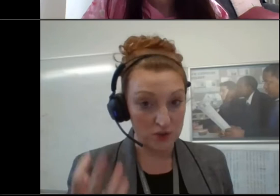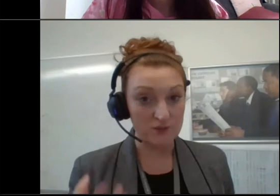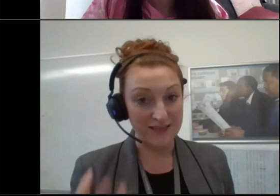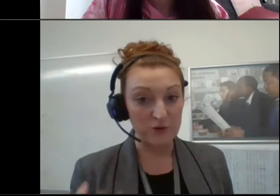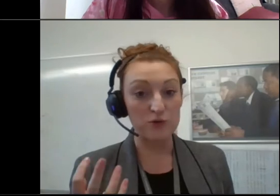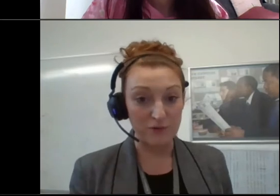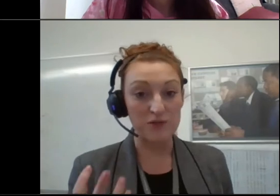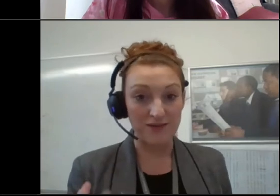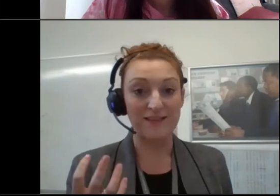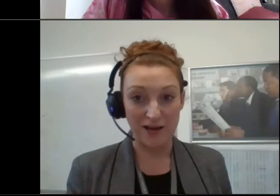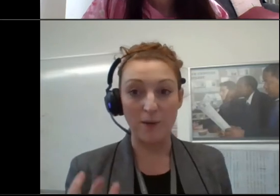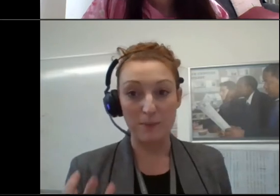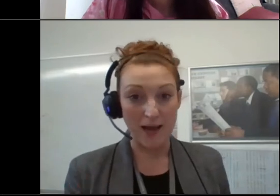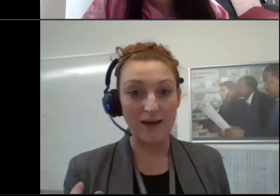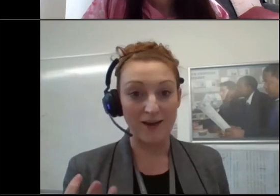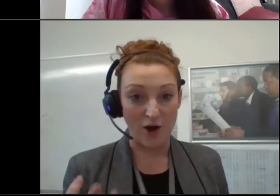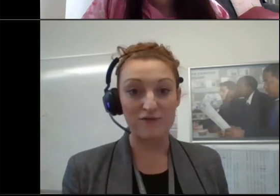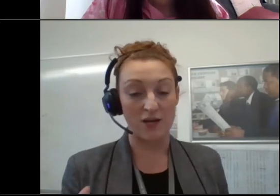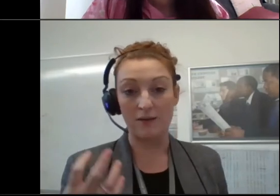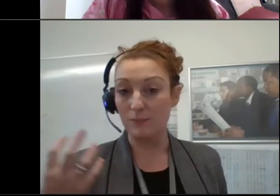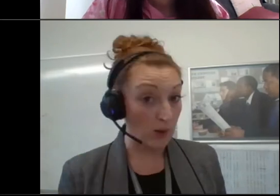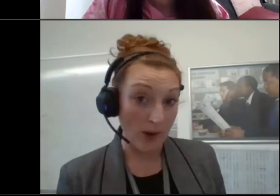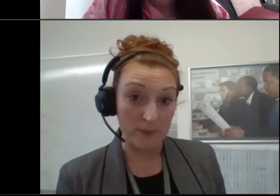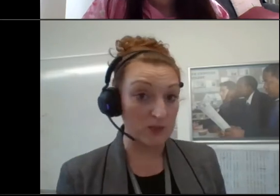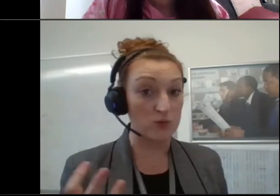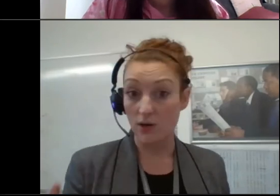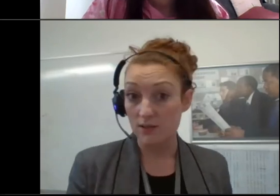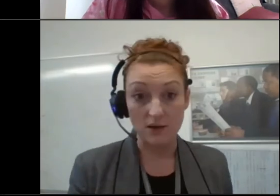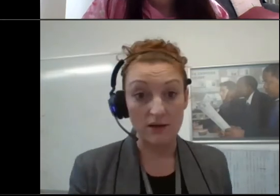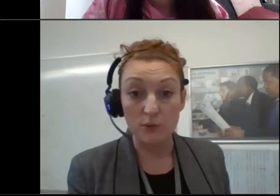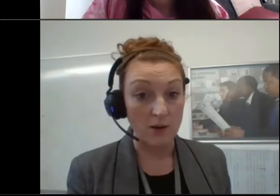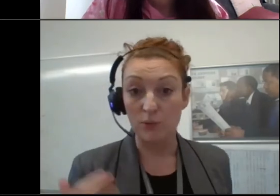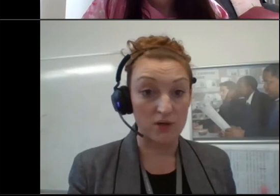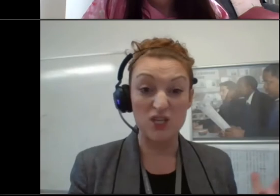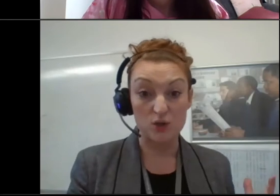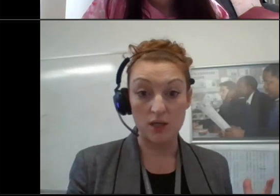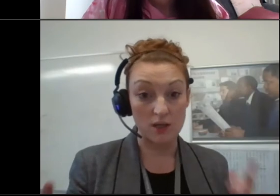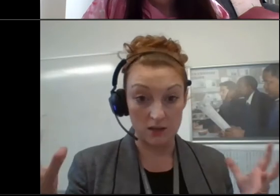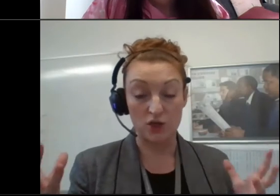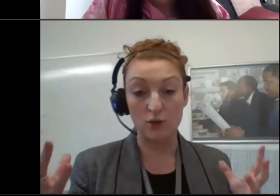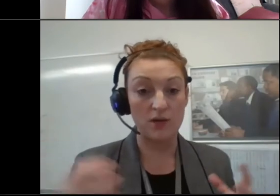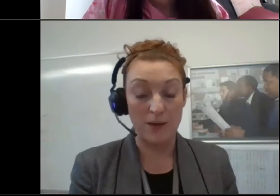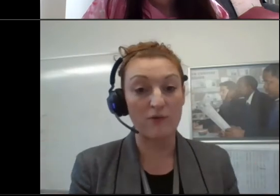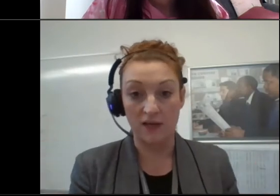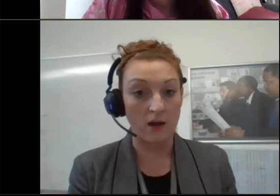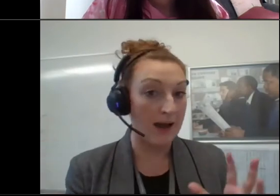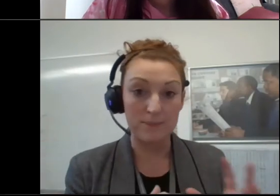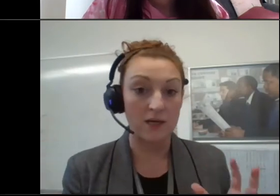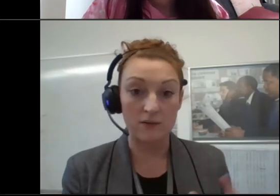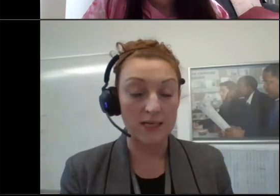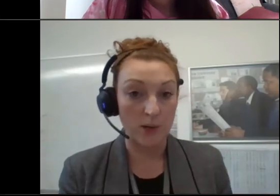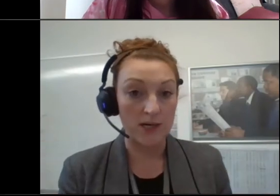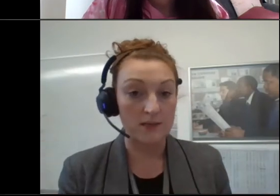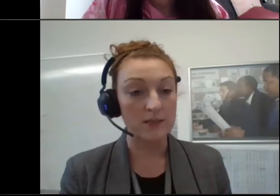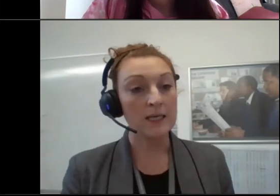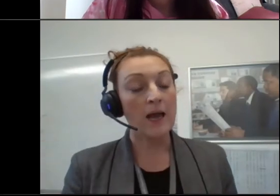mean students cannot afford to think that they're coming back after bringing weapons or drugs to site, for example. Those are usually the two that people